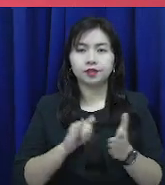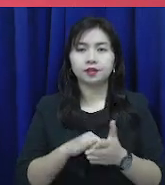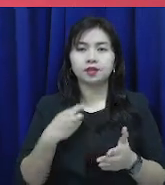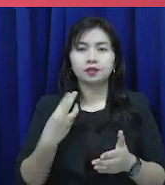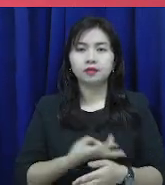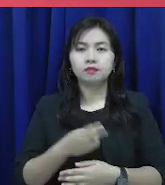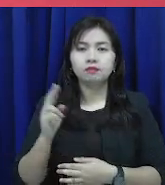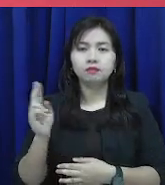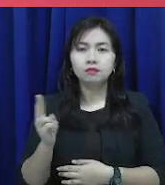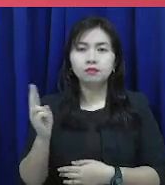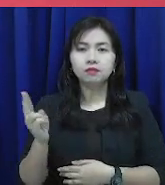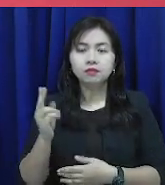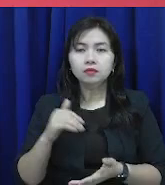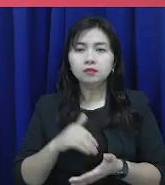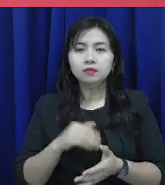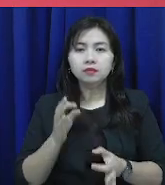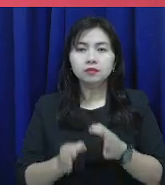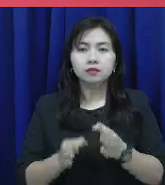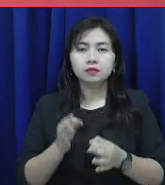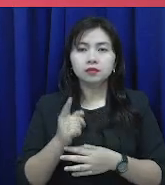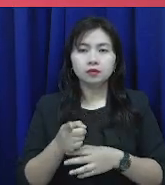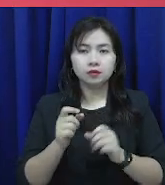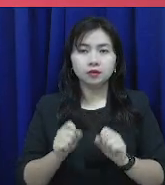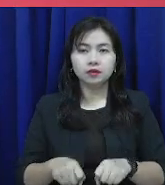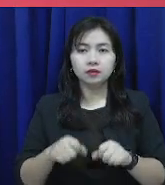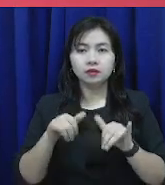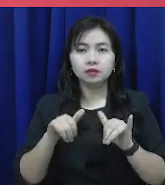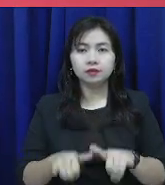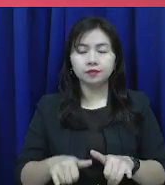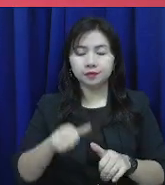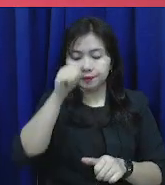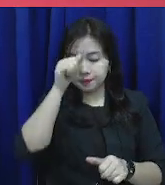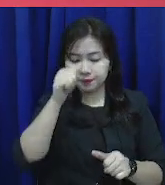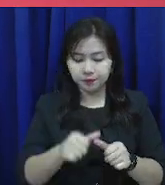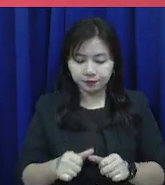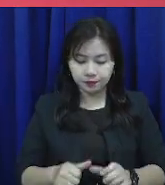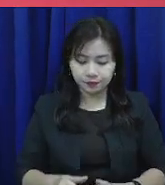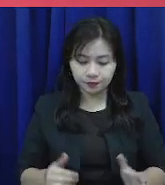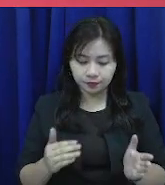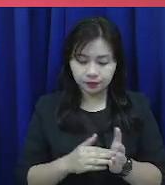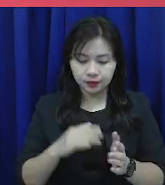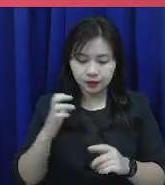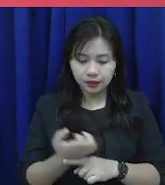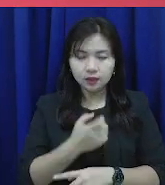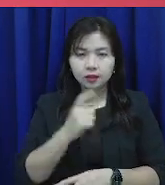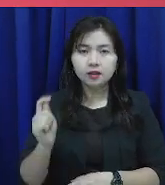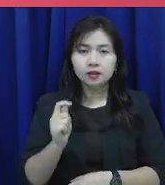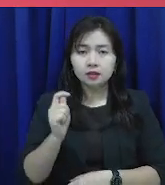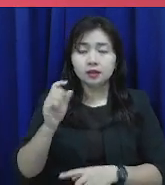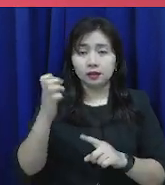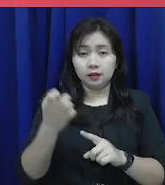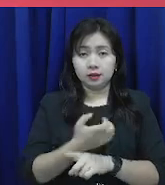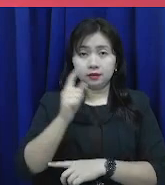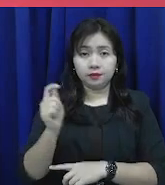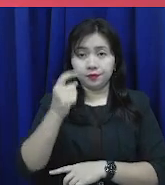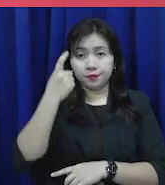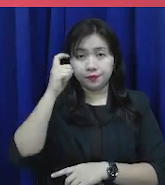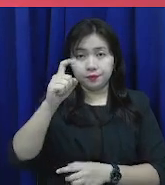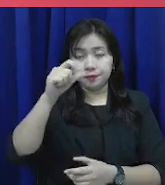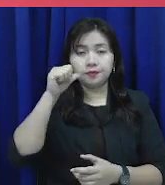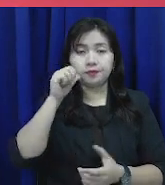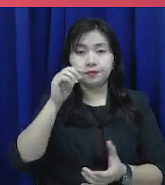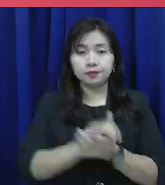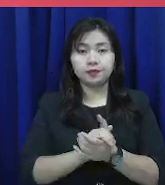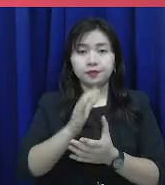ginamit ko po dito if you can still remember I use of course By the way every tuesday is for the wives for the mothers and